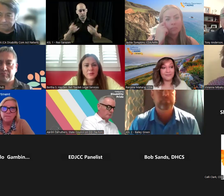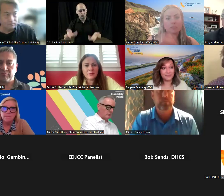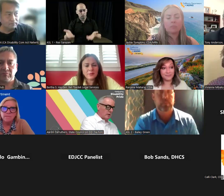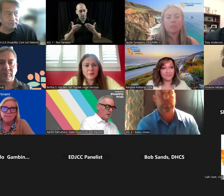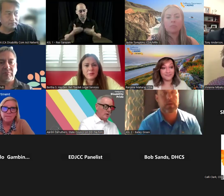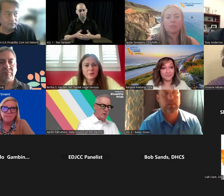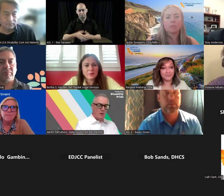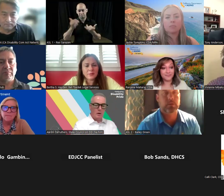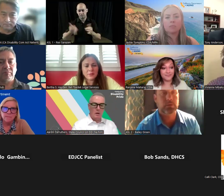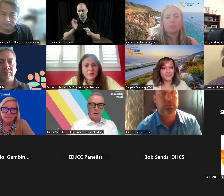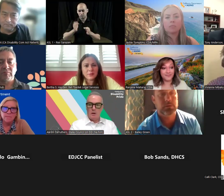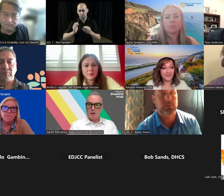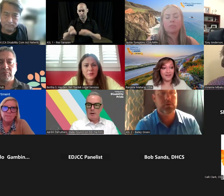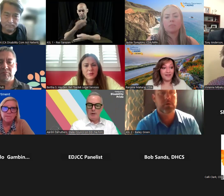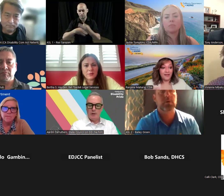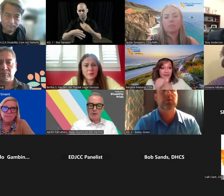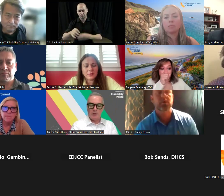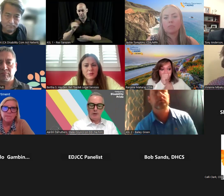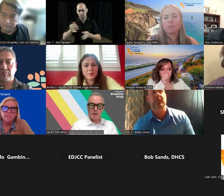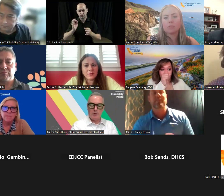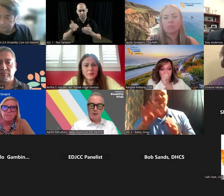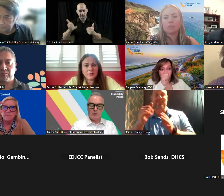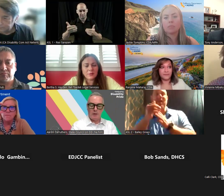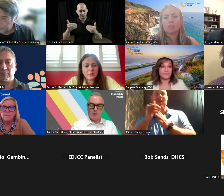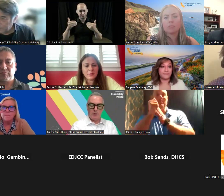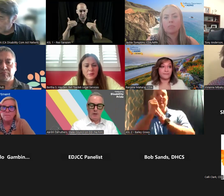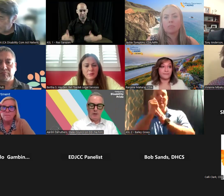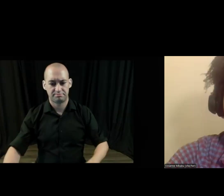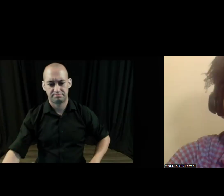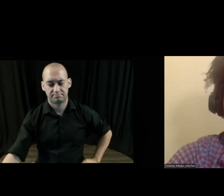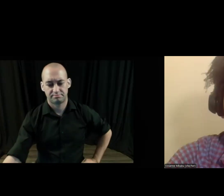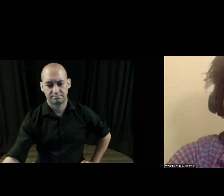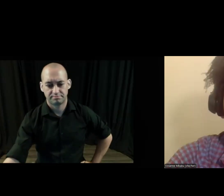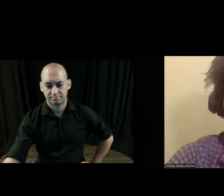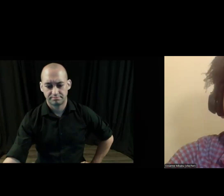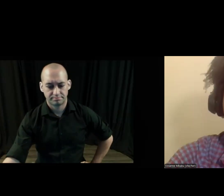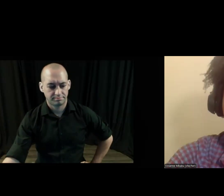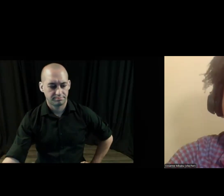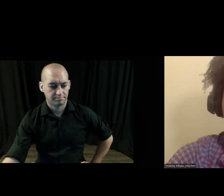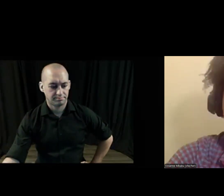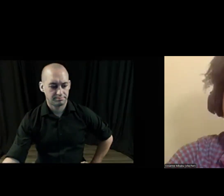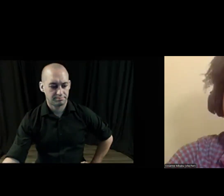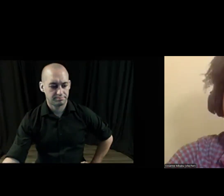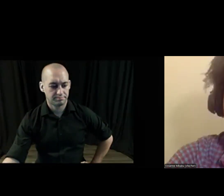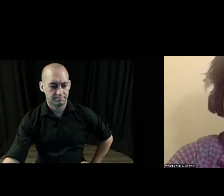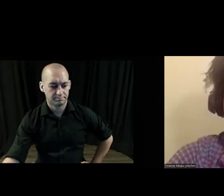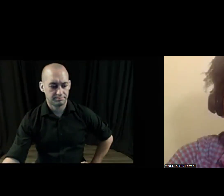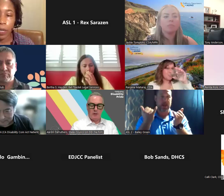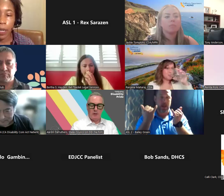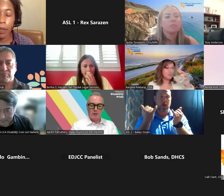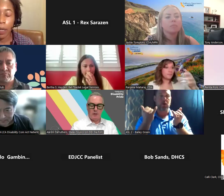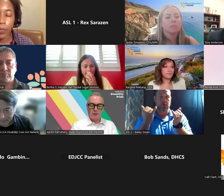it actually leads into some information that we can share now. So the equity team